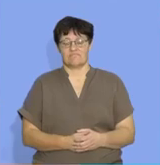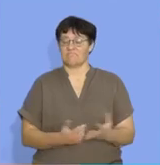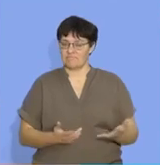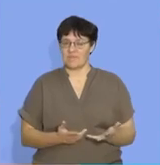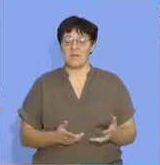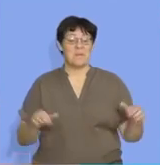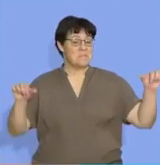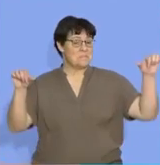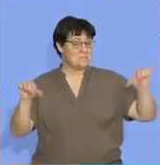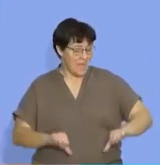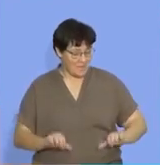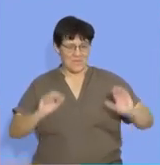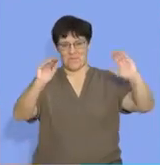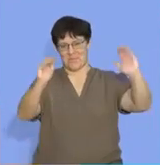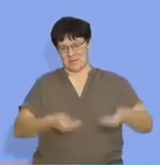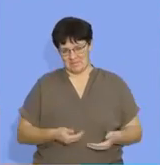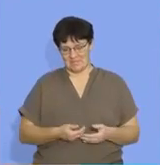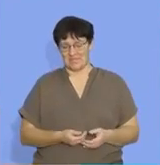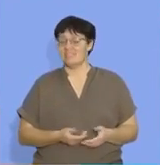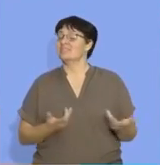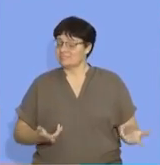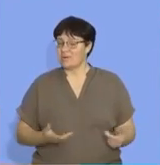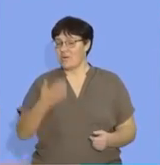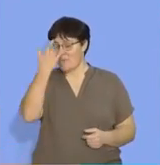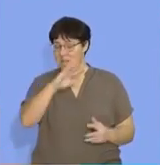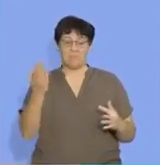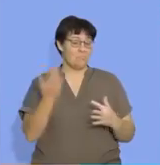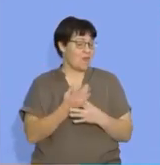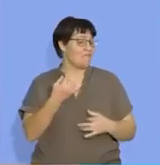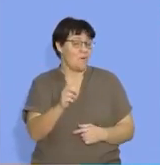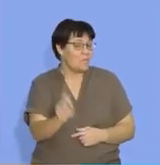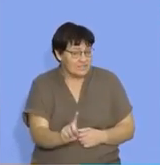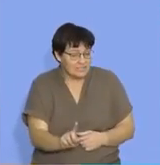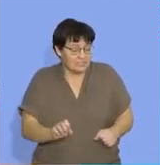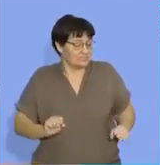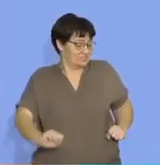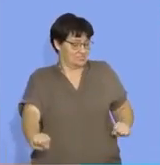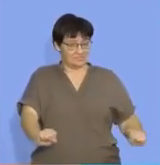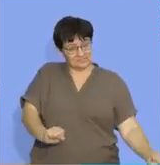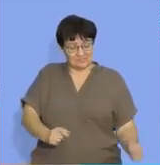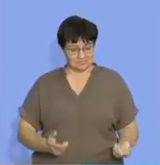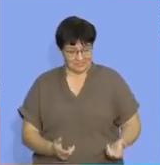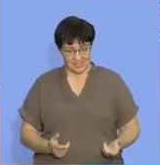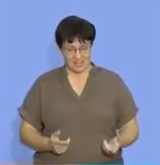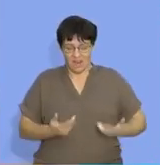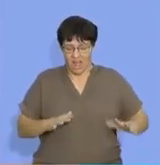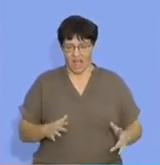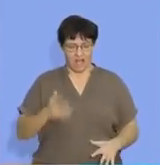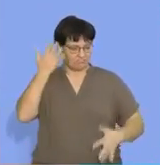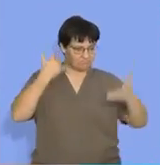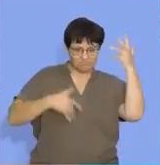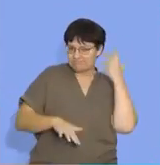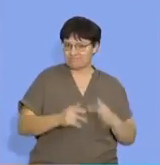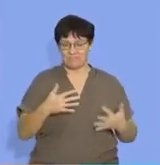Welcome back, Life Sciences. Again, you know what a break is for. It's there to stretch the legs, stretch everything, get the